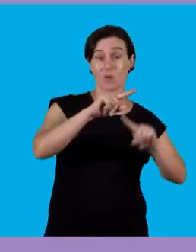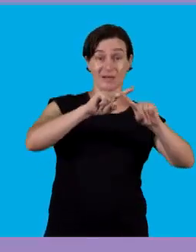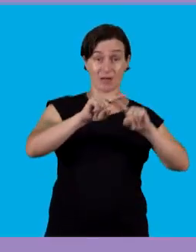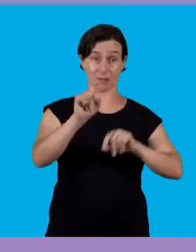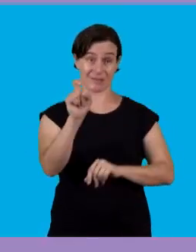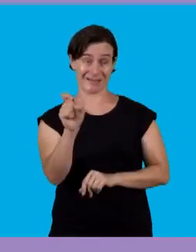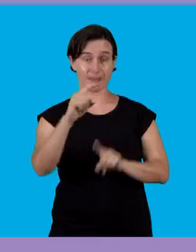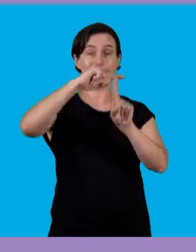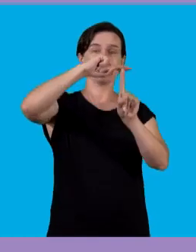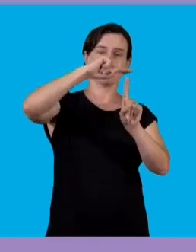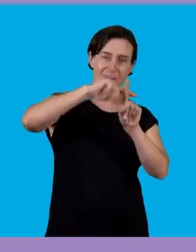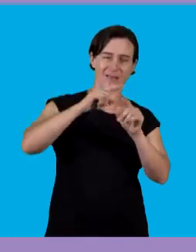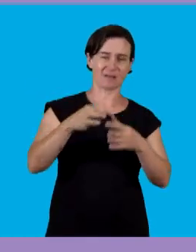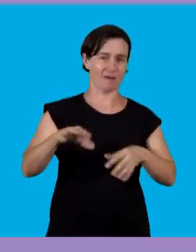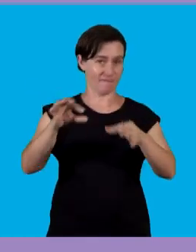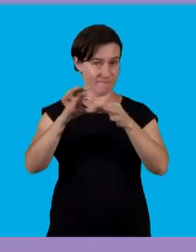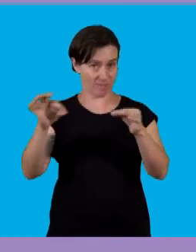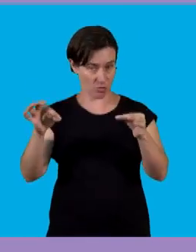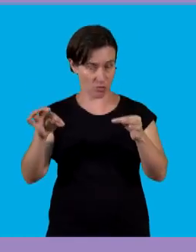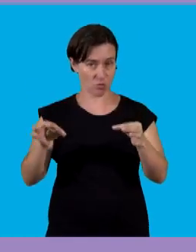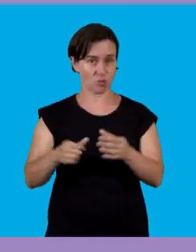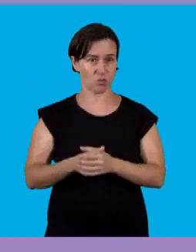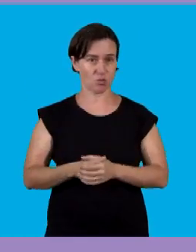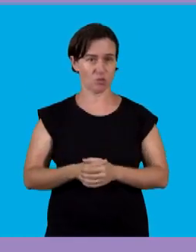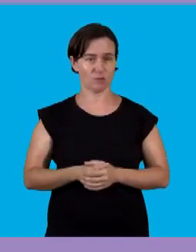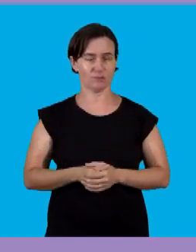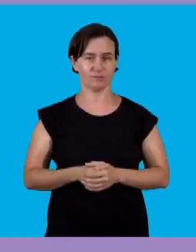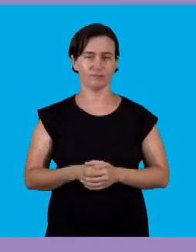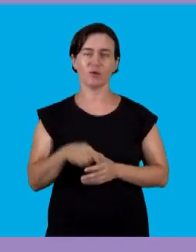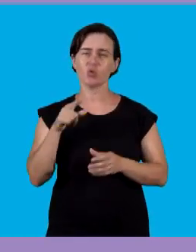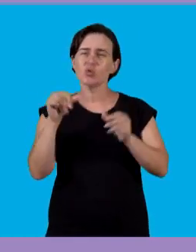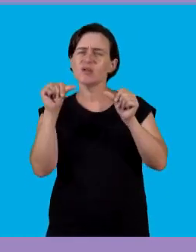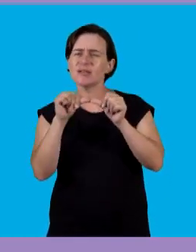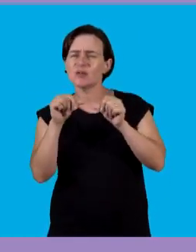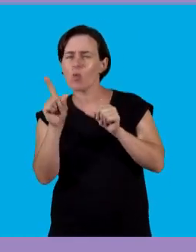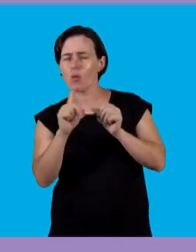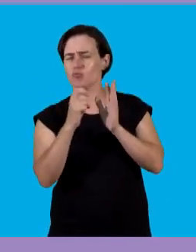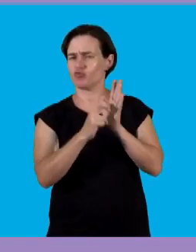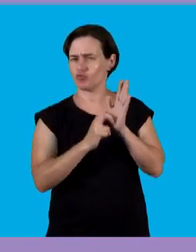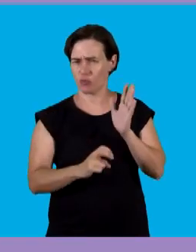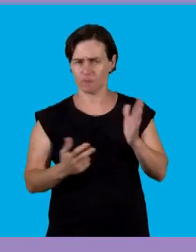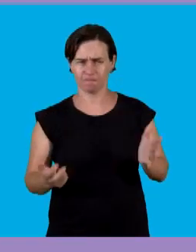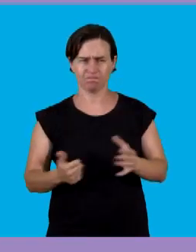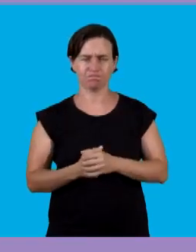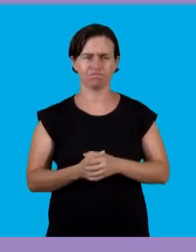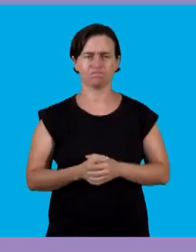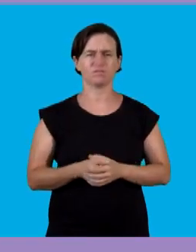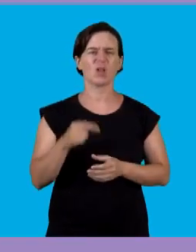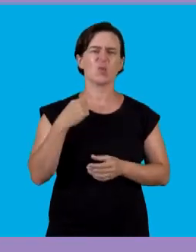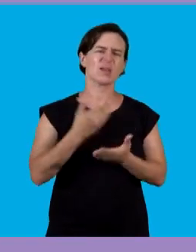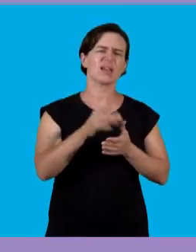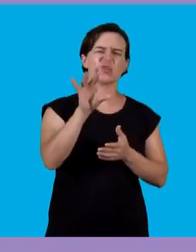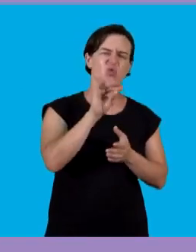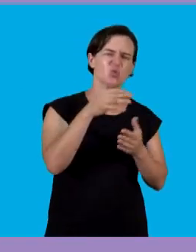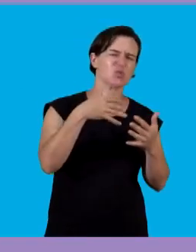to add a constant value to find this rule. So we can take, of